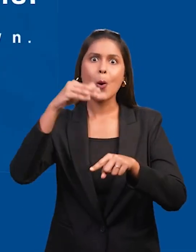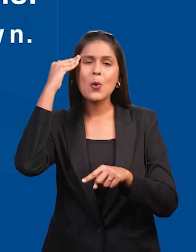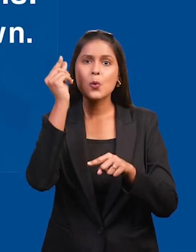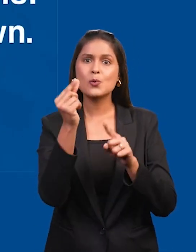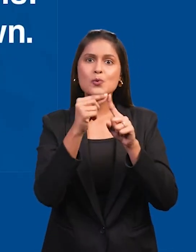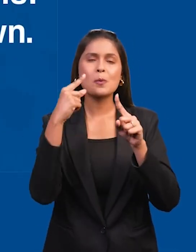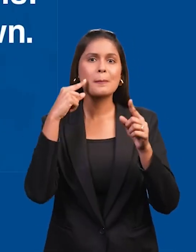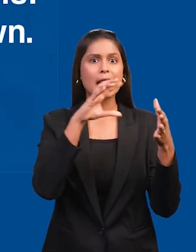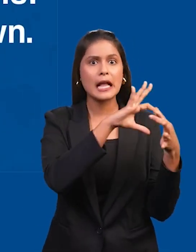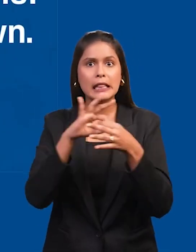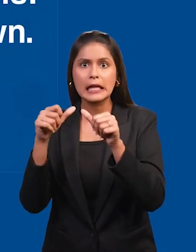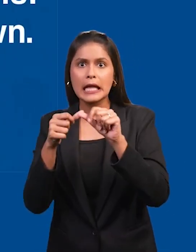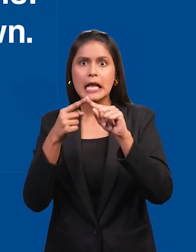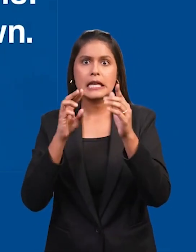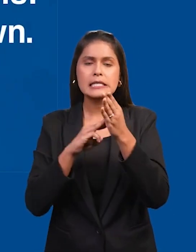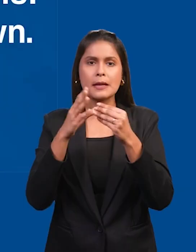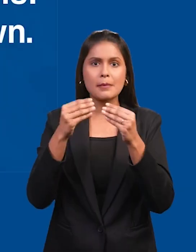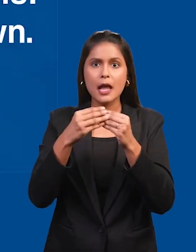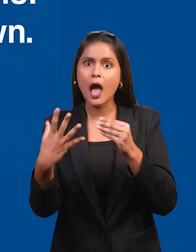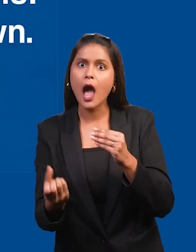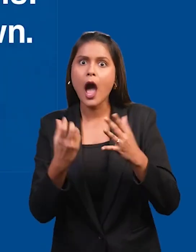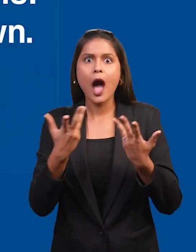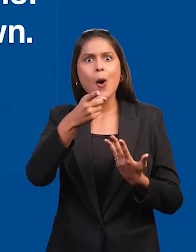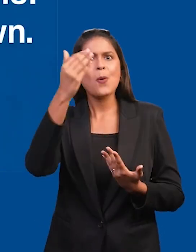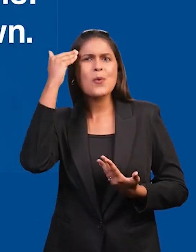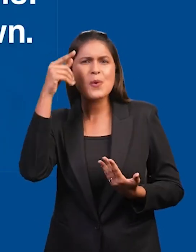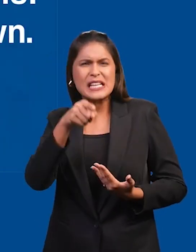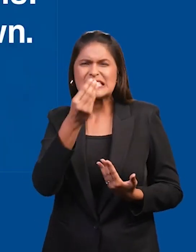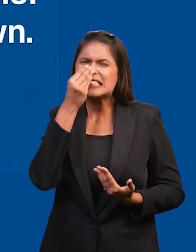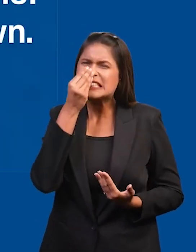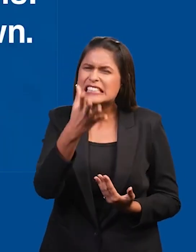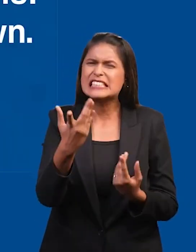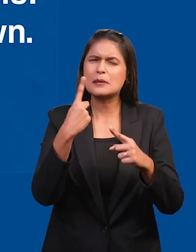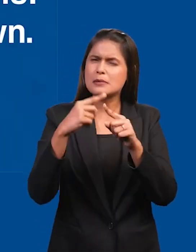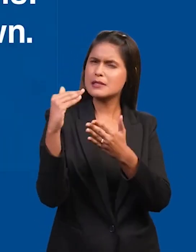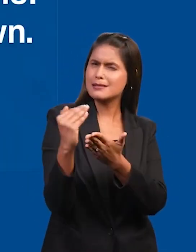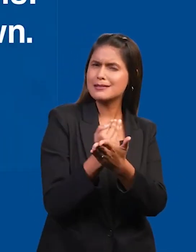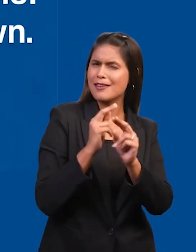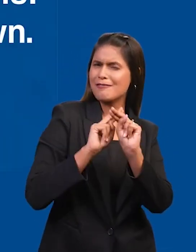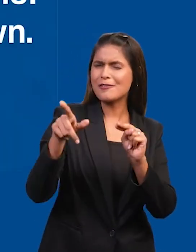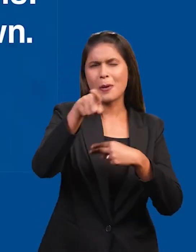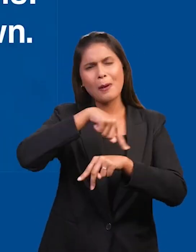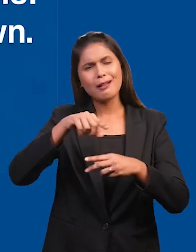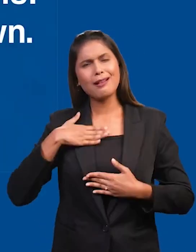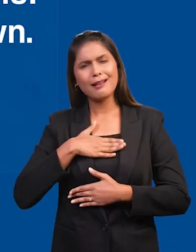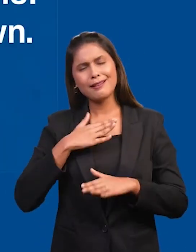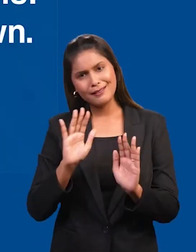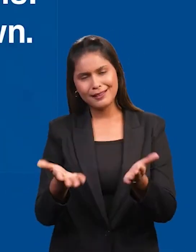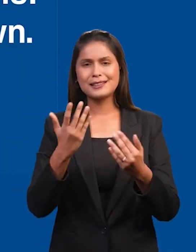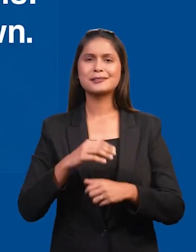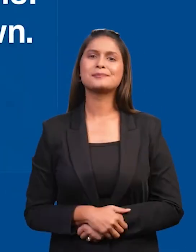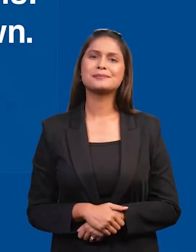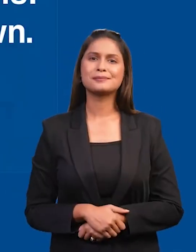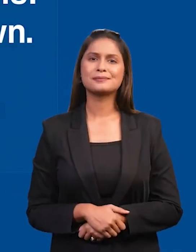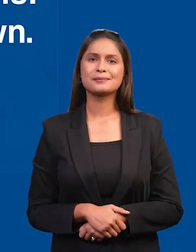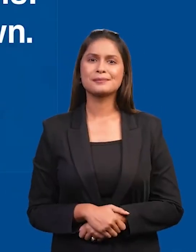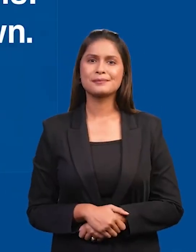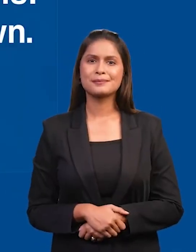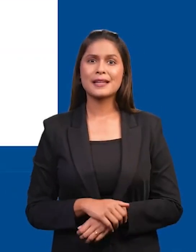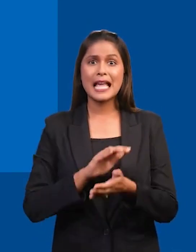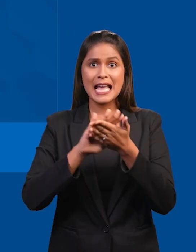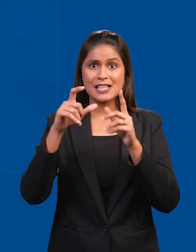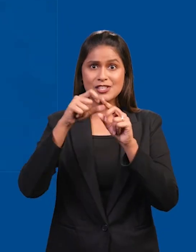know how to use UPI at an ATM. Experience the future of cash withdrawals with UPI and enjoy a secure and convenient banking